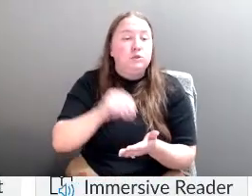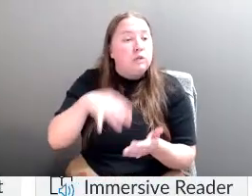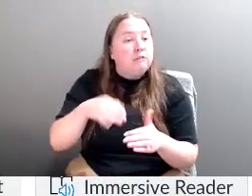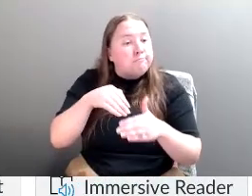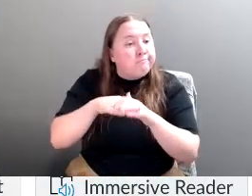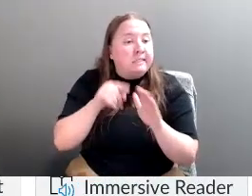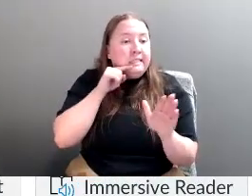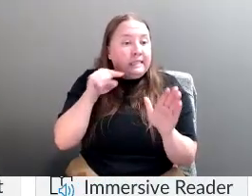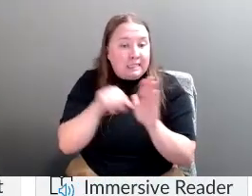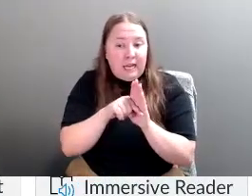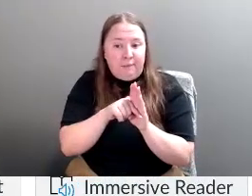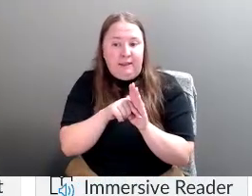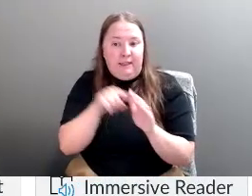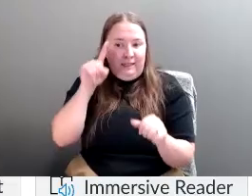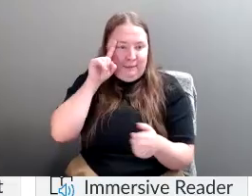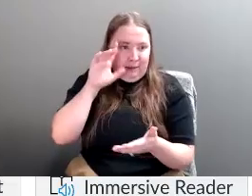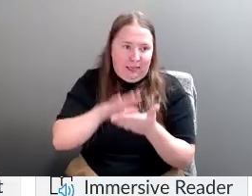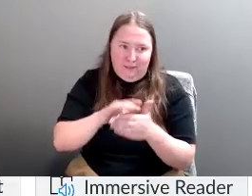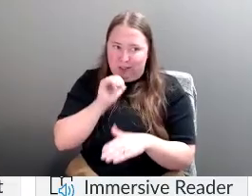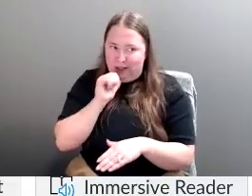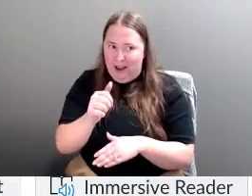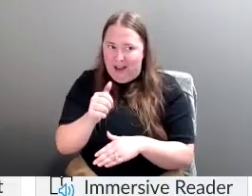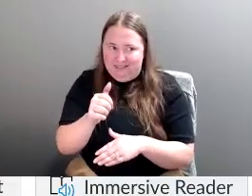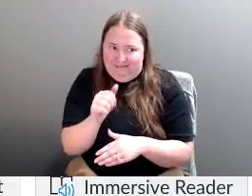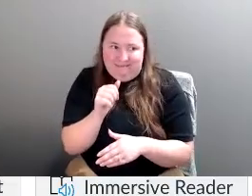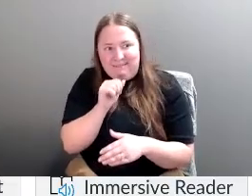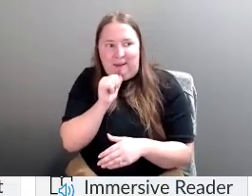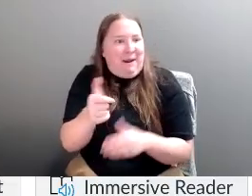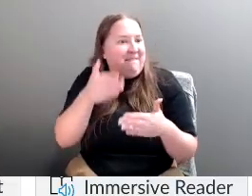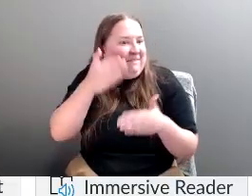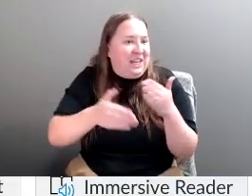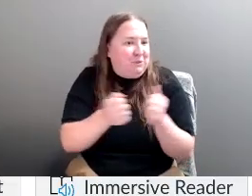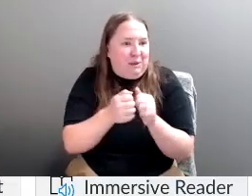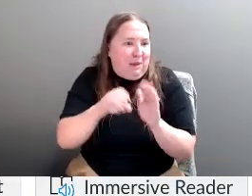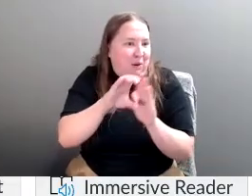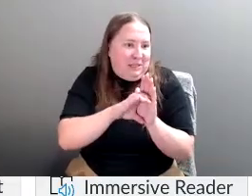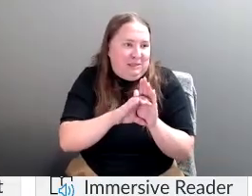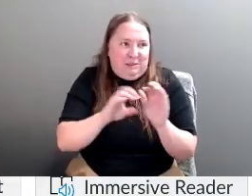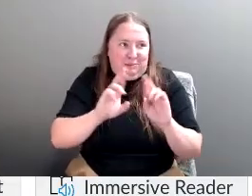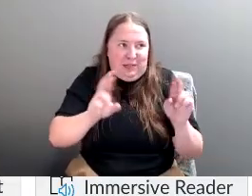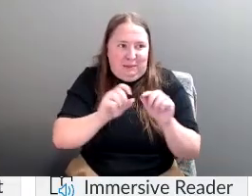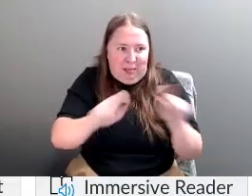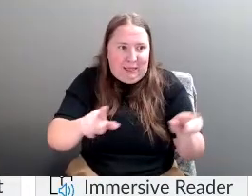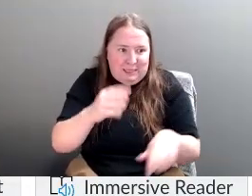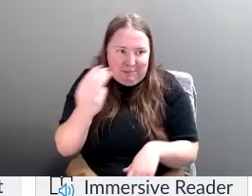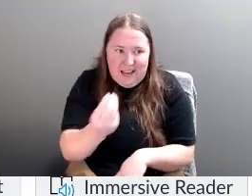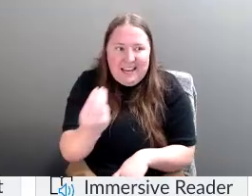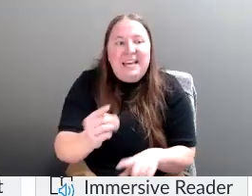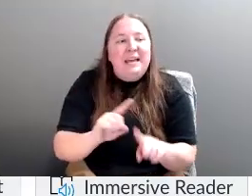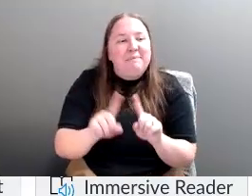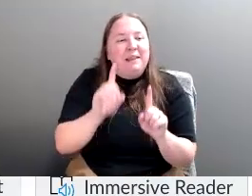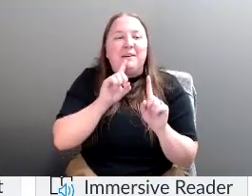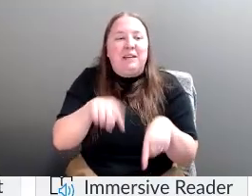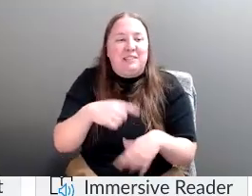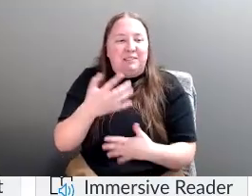assignment, and I am, believe it or not completely done with my courses to be released on Monday, but they're going to answer 5